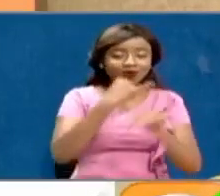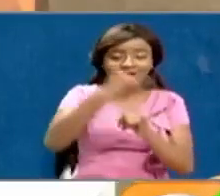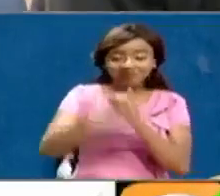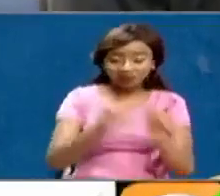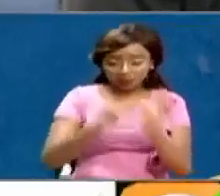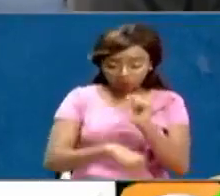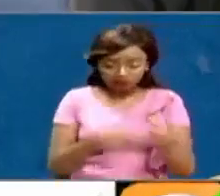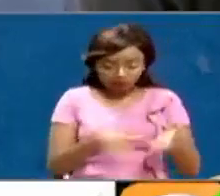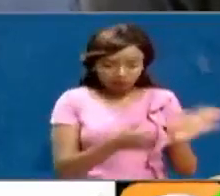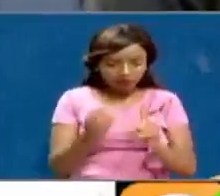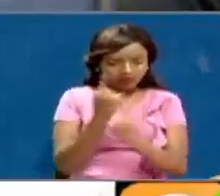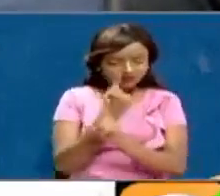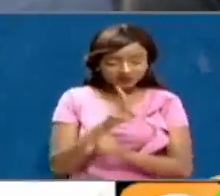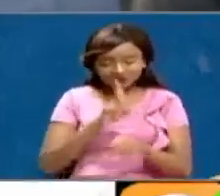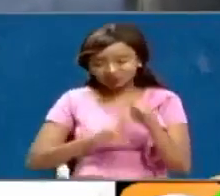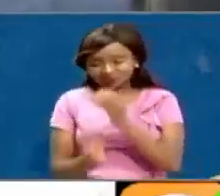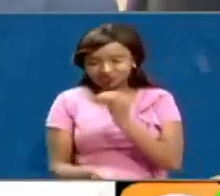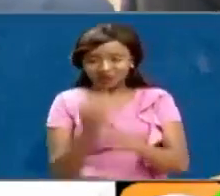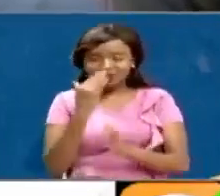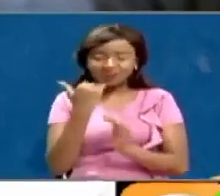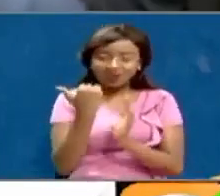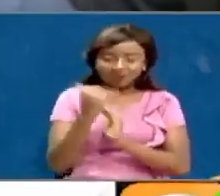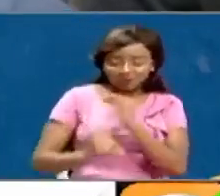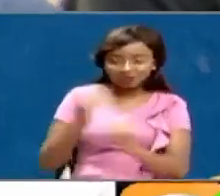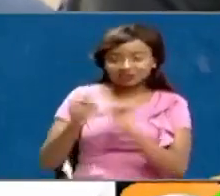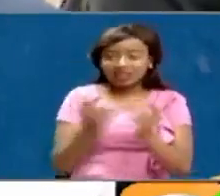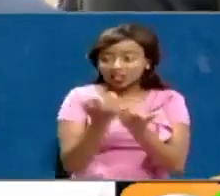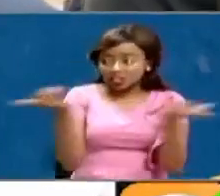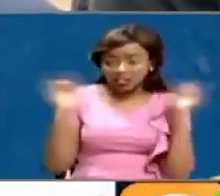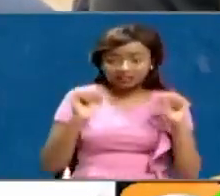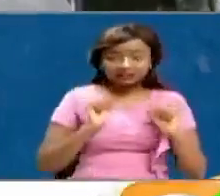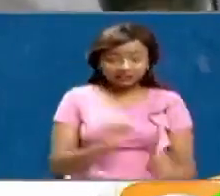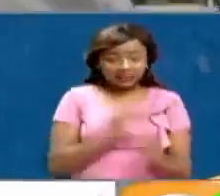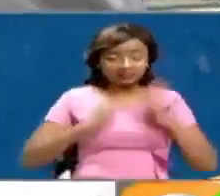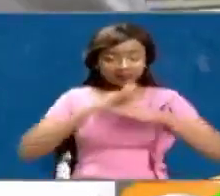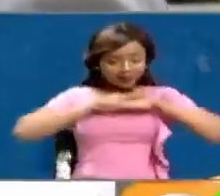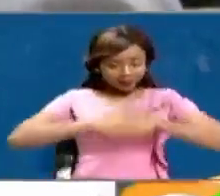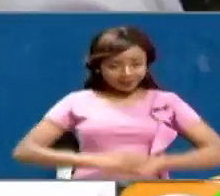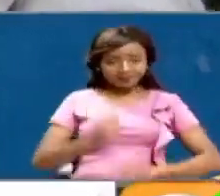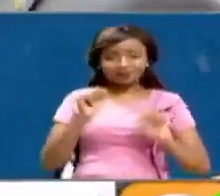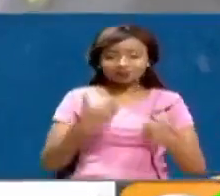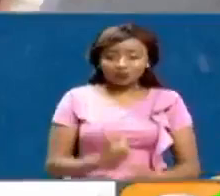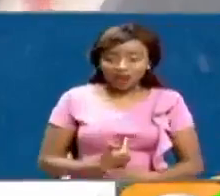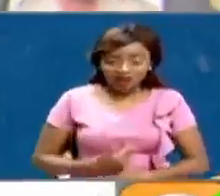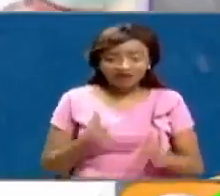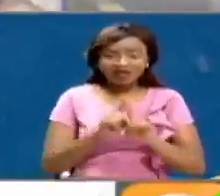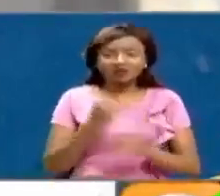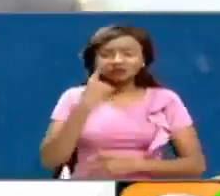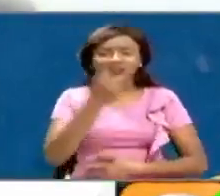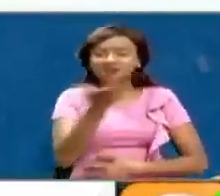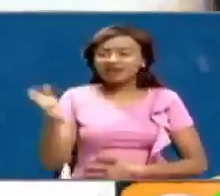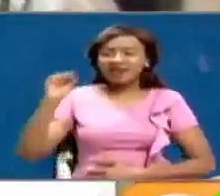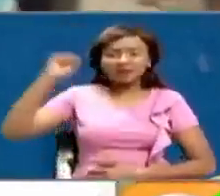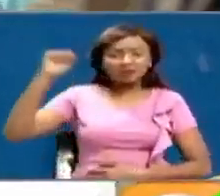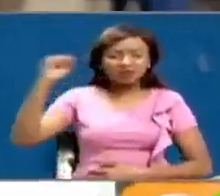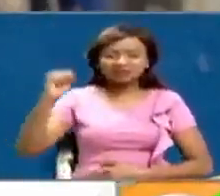mikakati itakayotumiwa kubuni mfumo utakaowaridhisha maseneta wote ili kupunguza nyuzi joto za siasa zilizoshamiri kwa zaidi